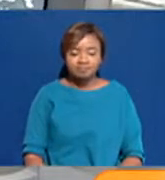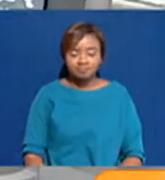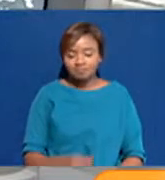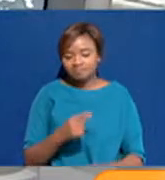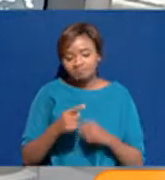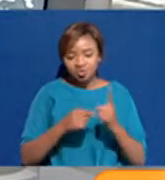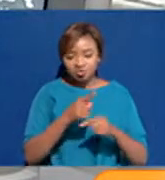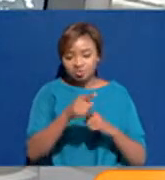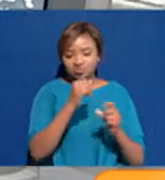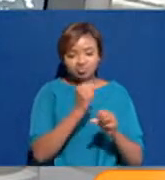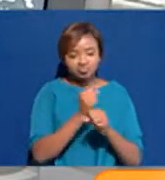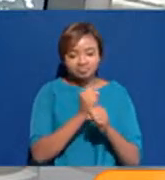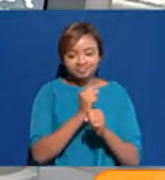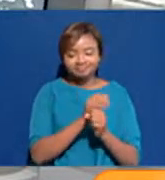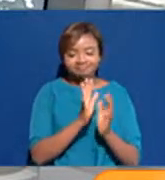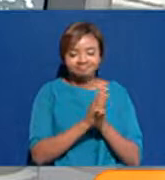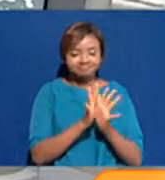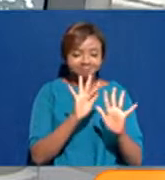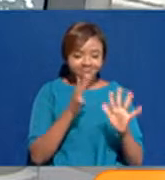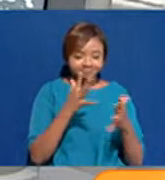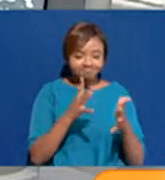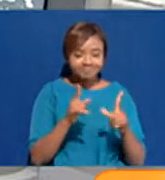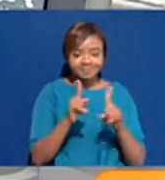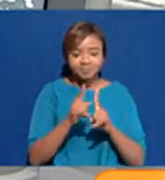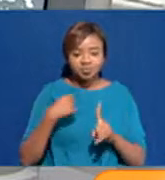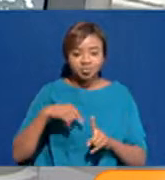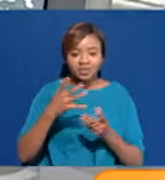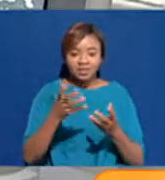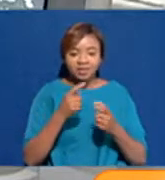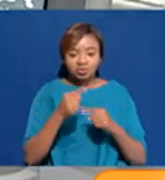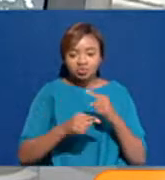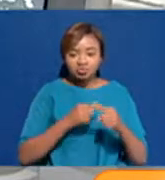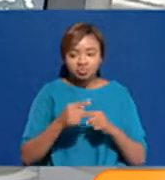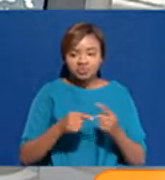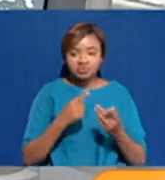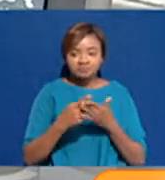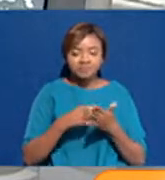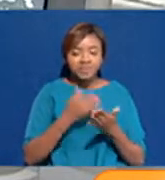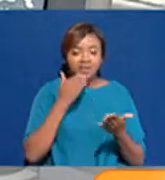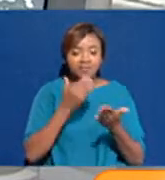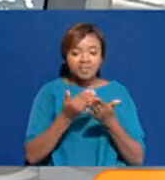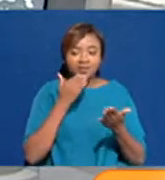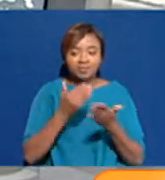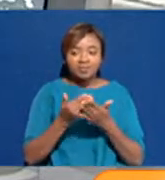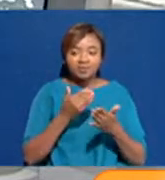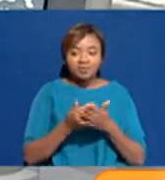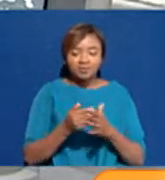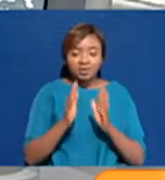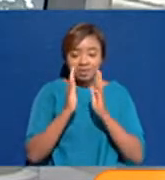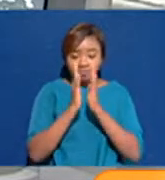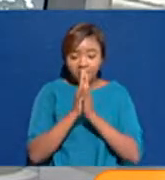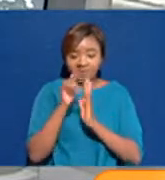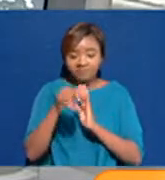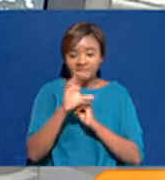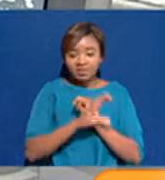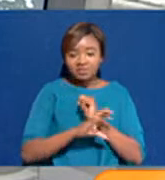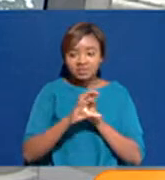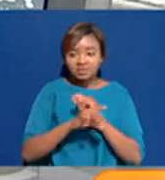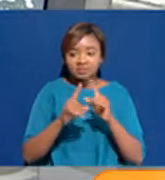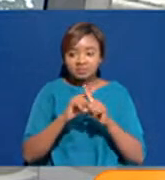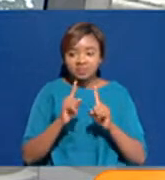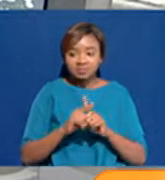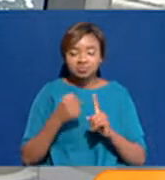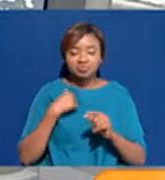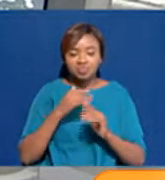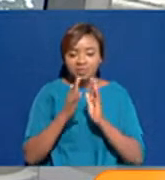Huh? Thank you very much. And we need to keep talking. Thank you very much. Yeah. And we pray for our country, but above all, let's pray